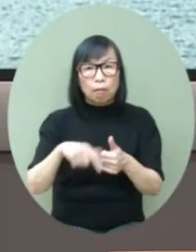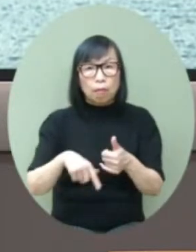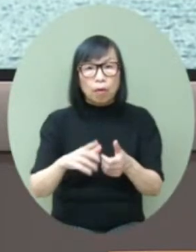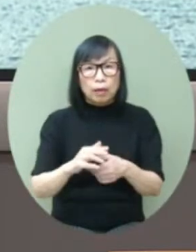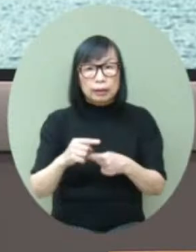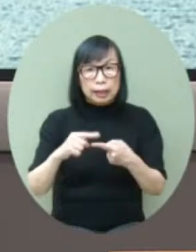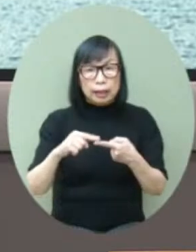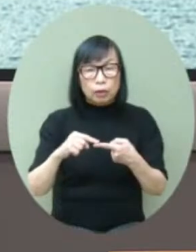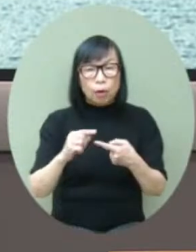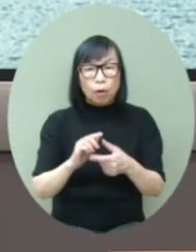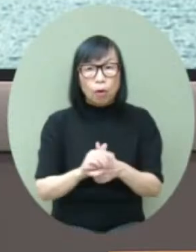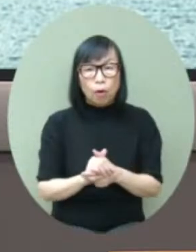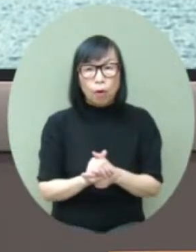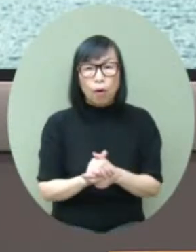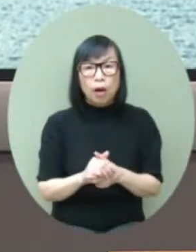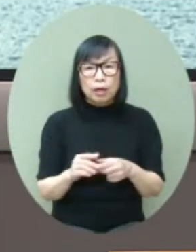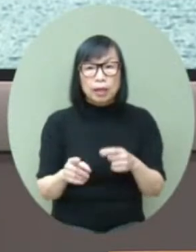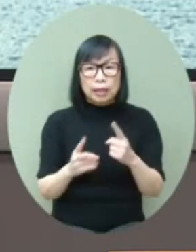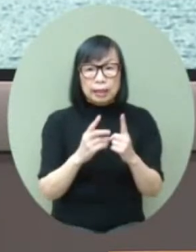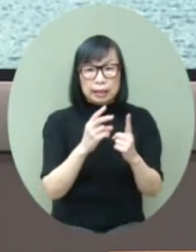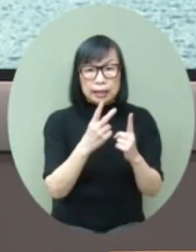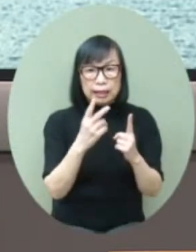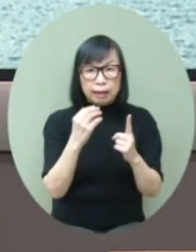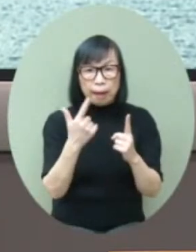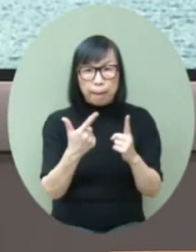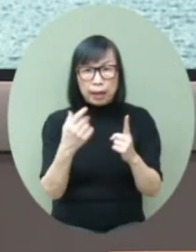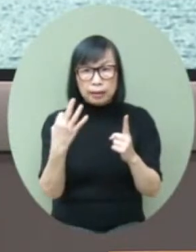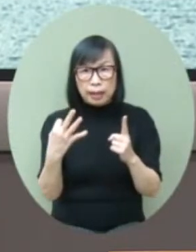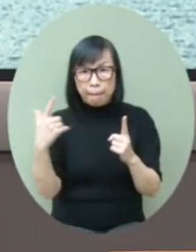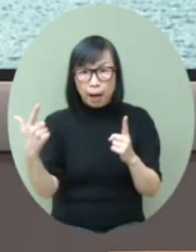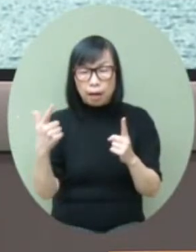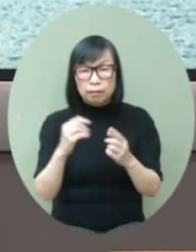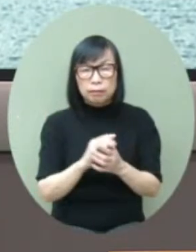imported related cases.